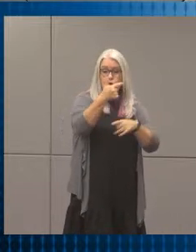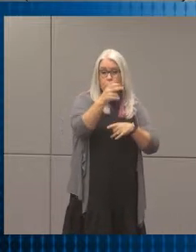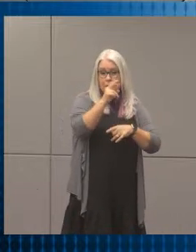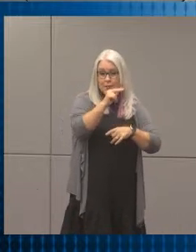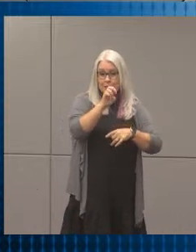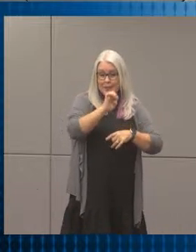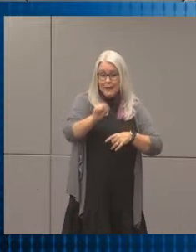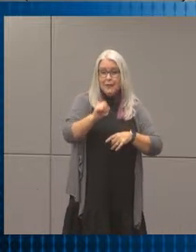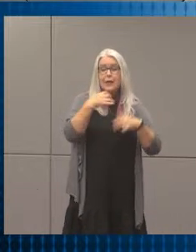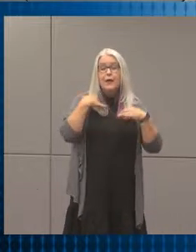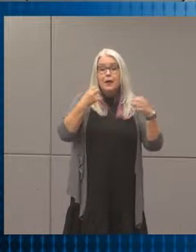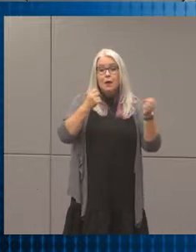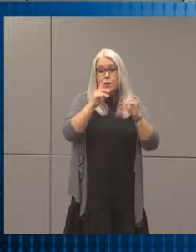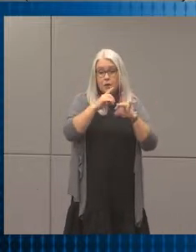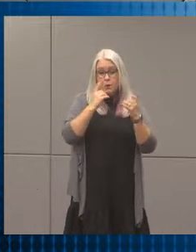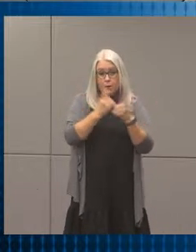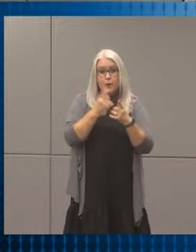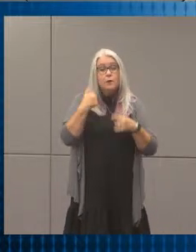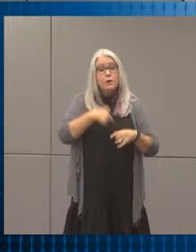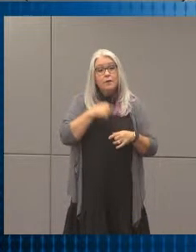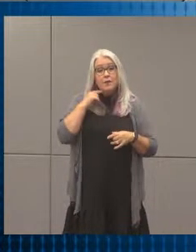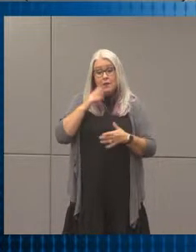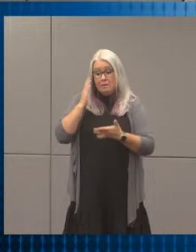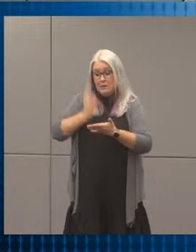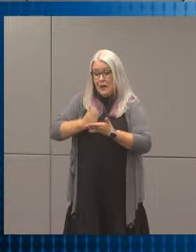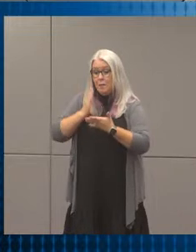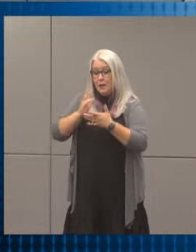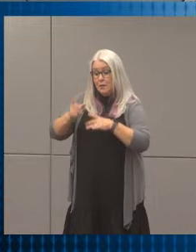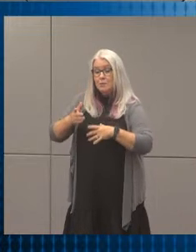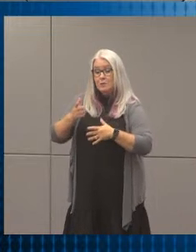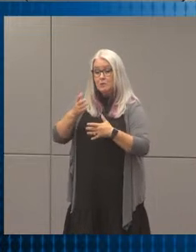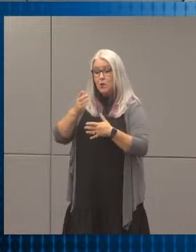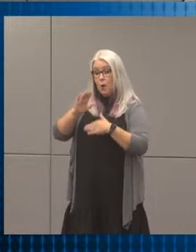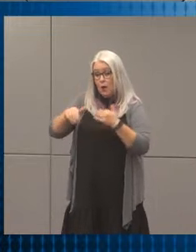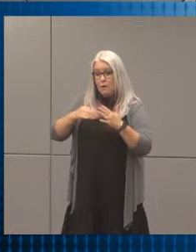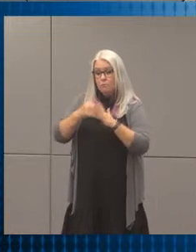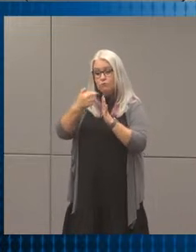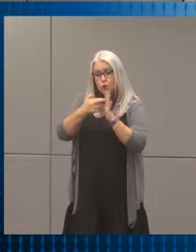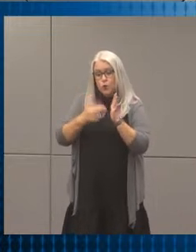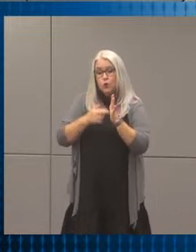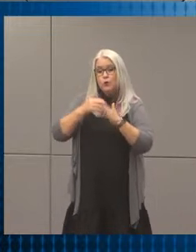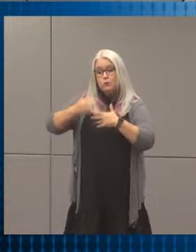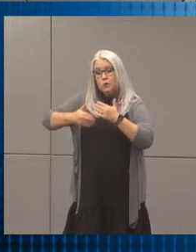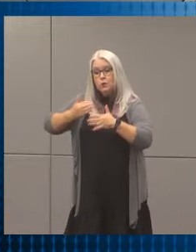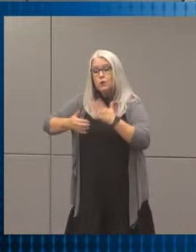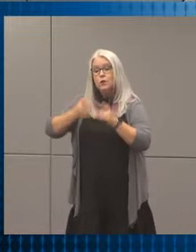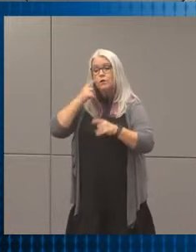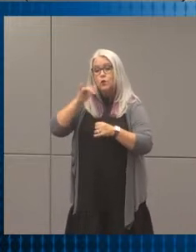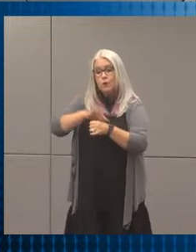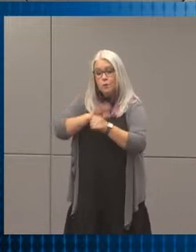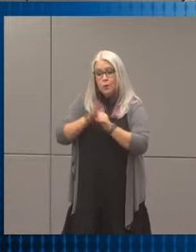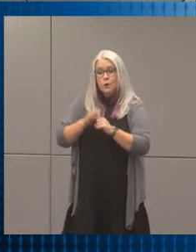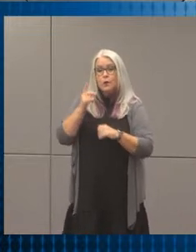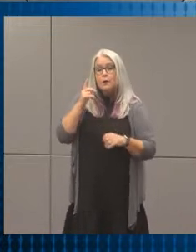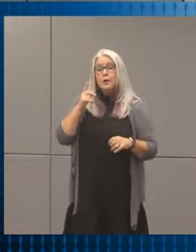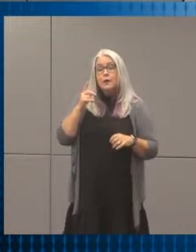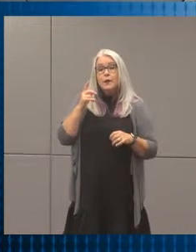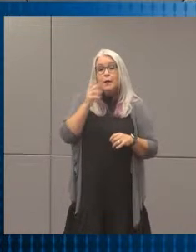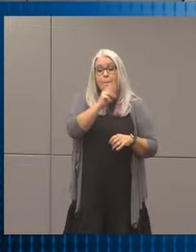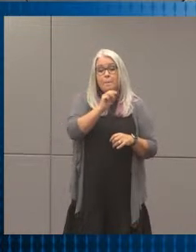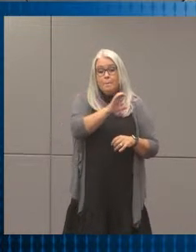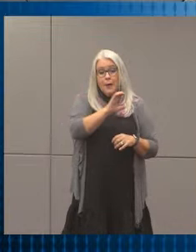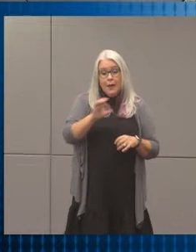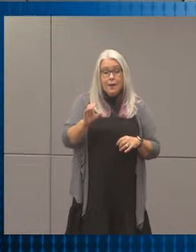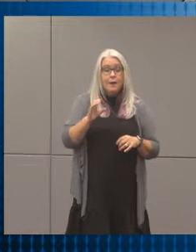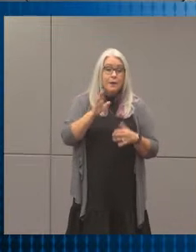And as a result of the expiration of the federal COVID protocols, Mott College has changed